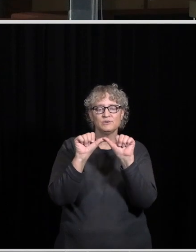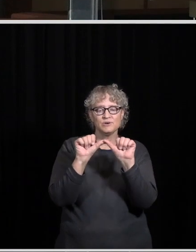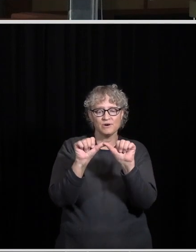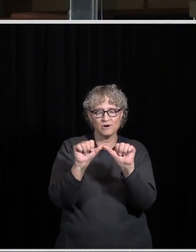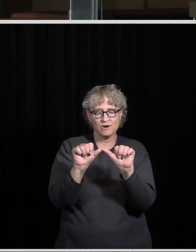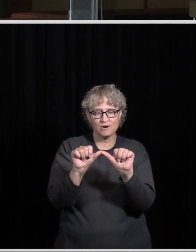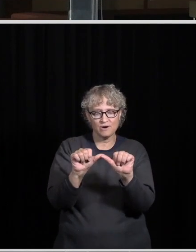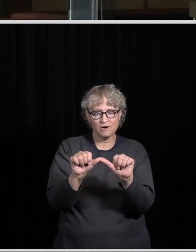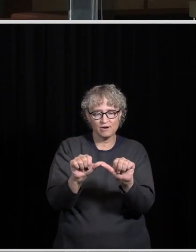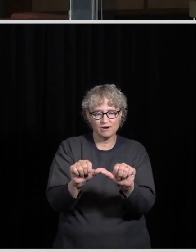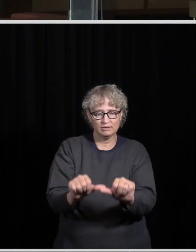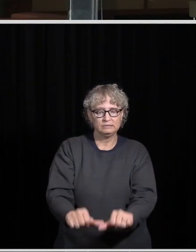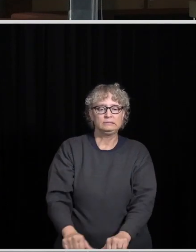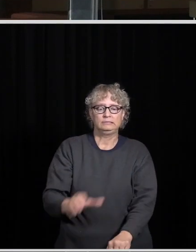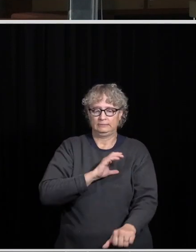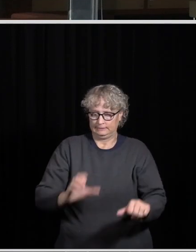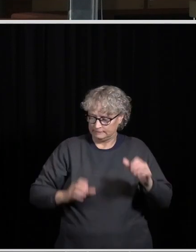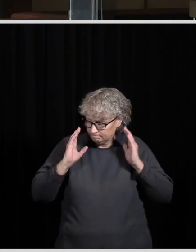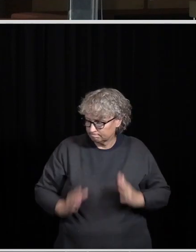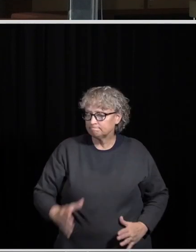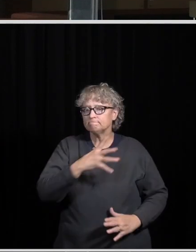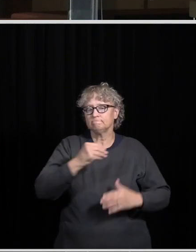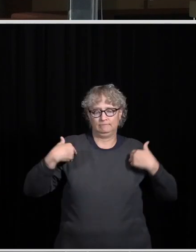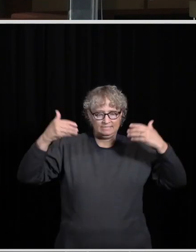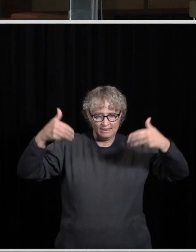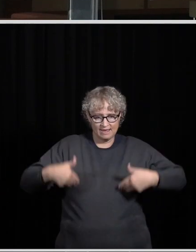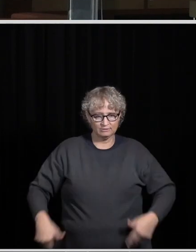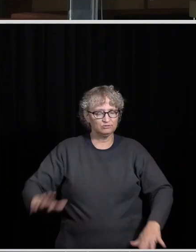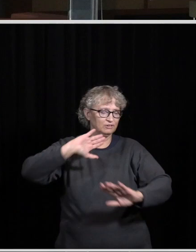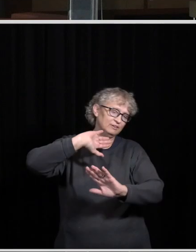forevermore endure the saints and